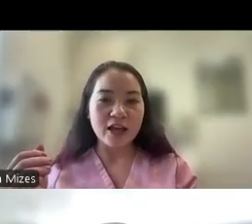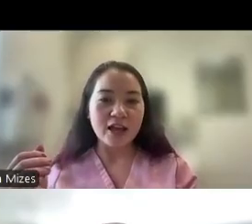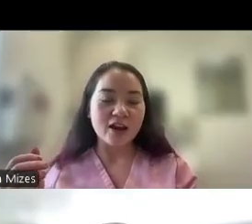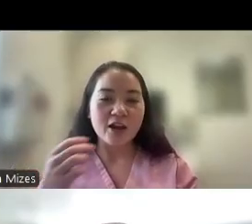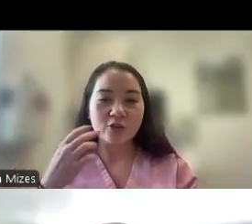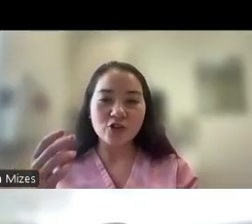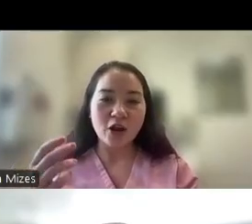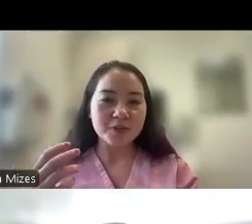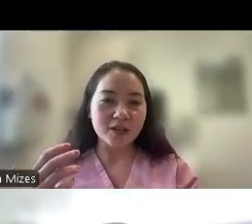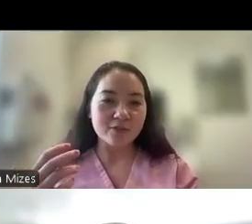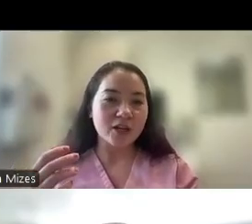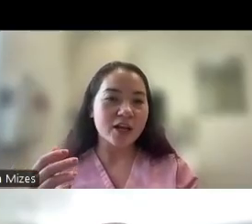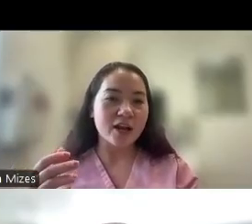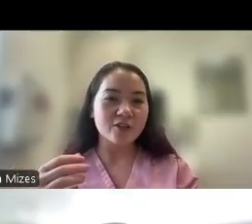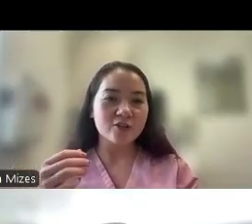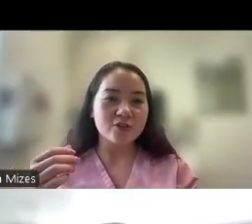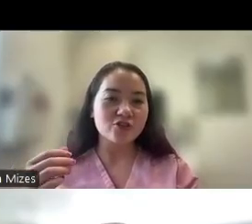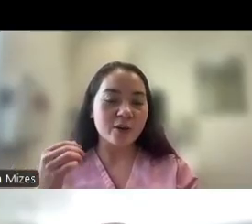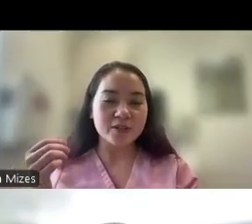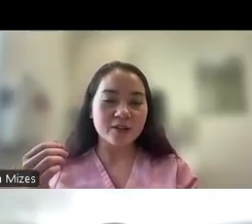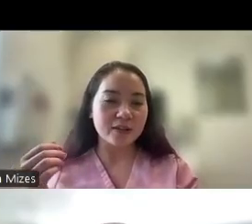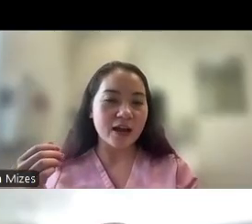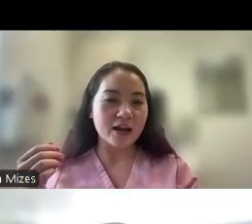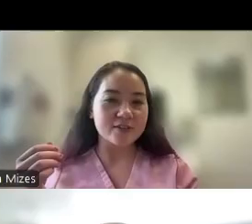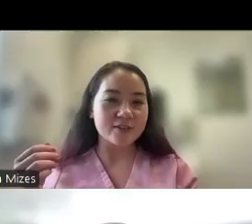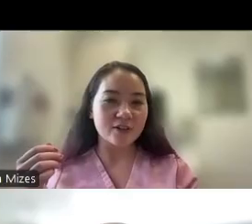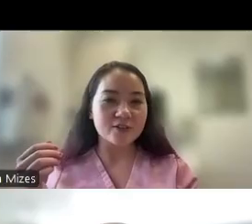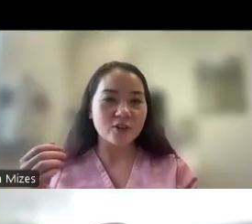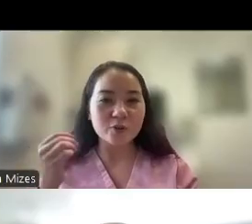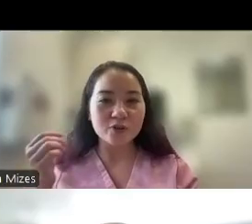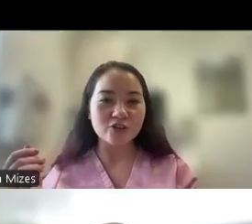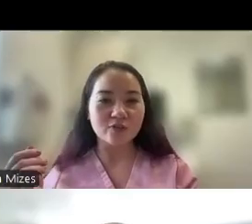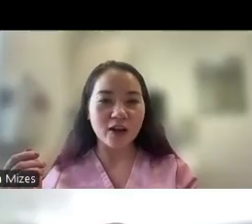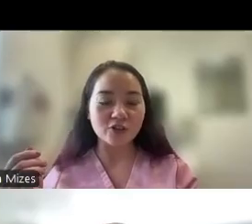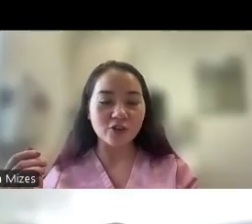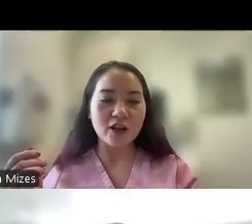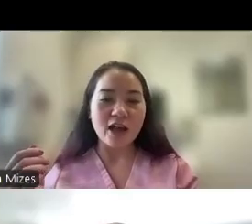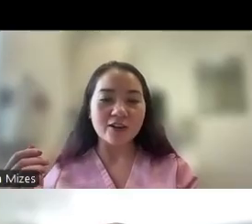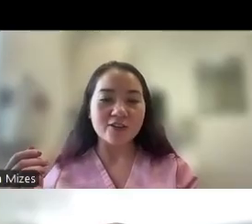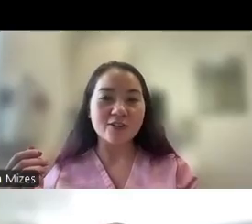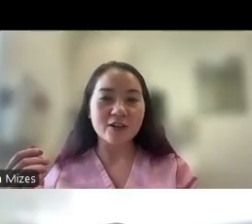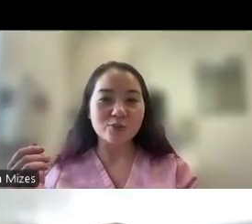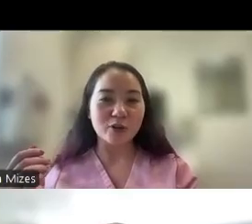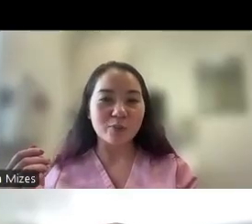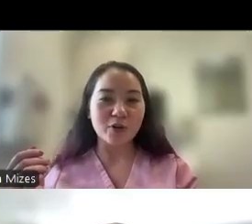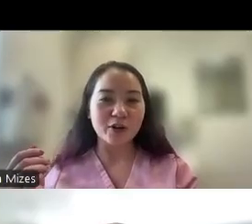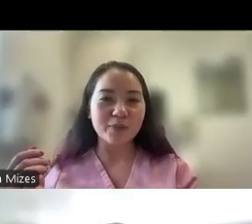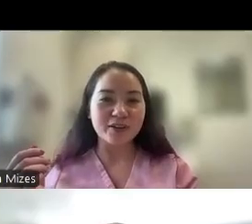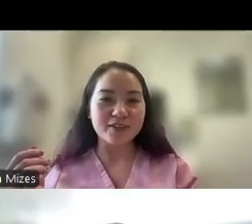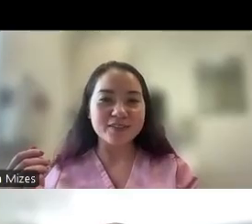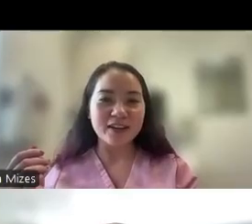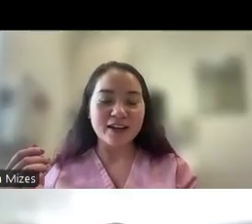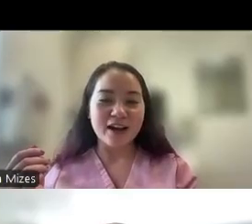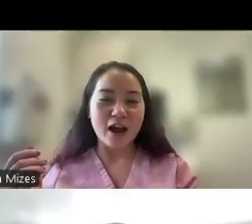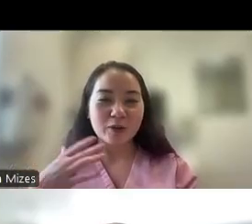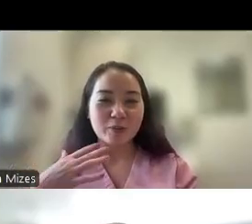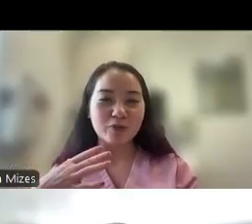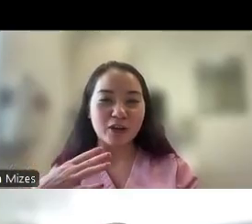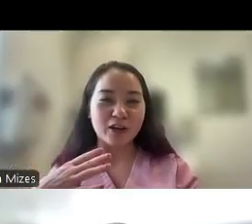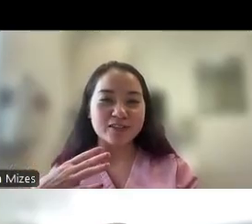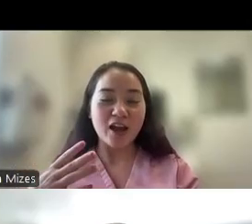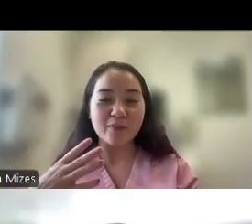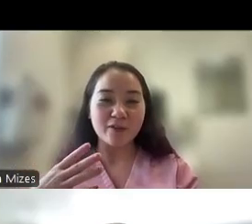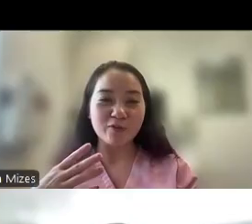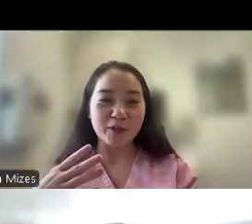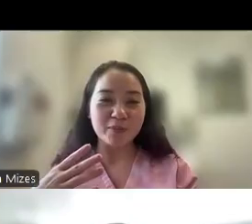30. And I use chapstick every day. I use chapstick that has a sun protection factor. And I think that's really important because I'm going to be